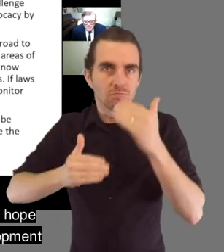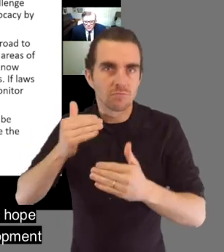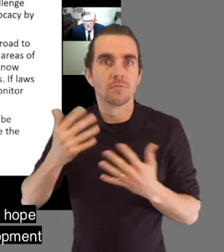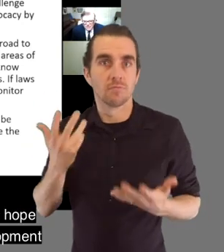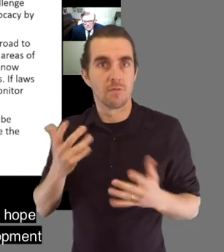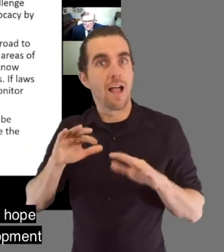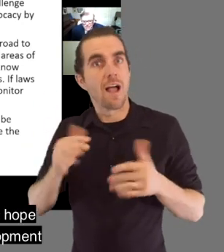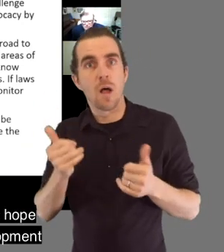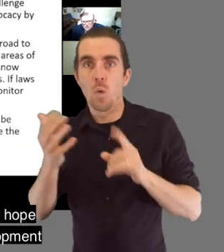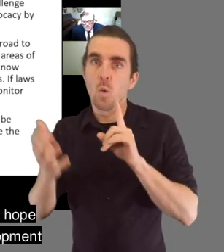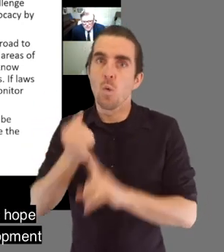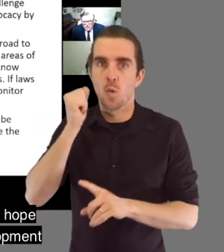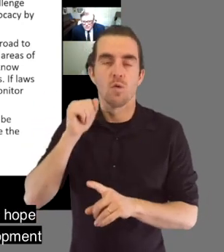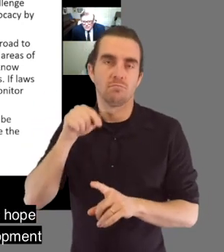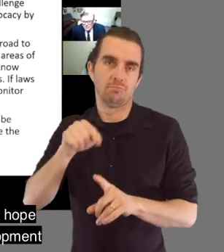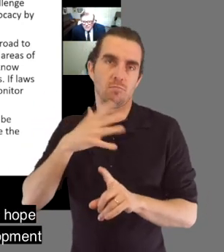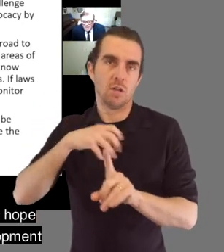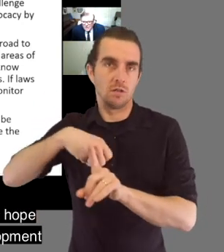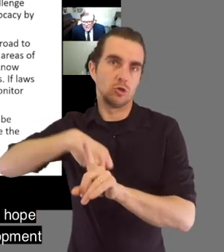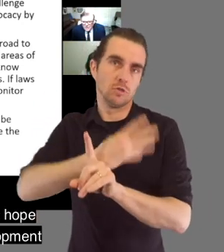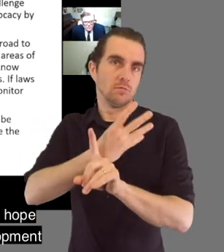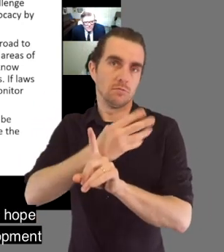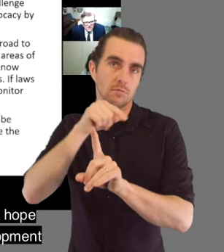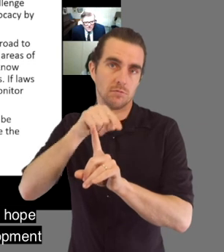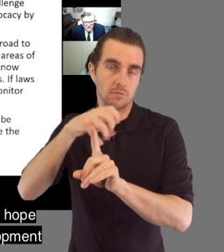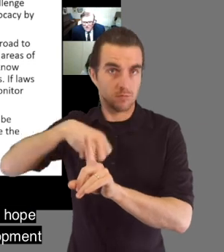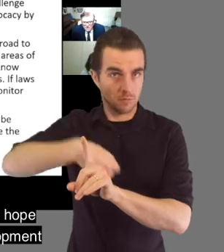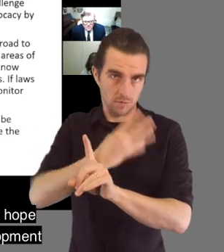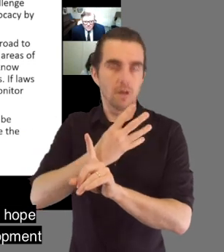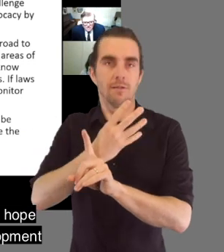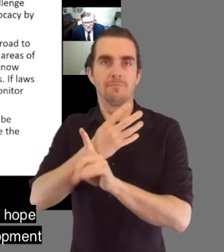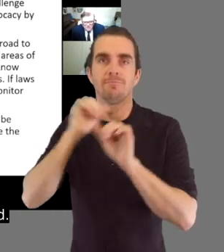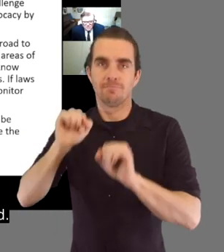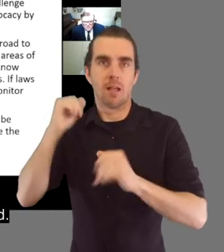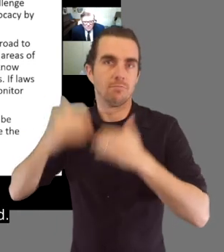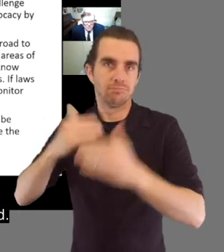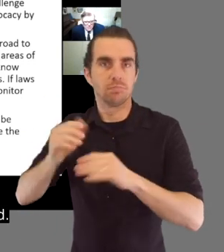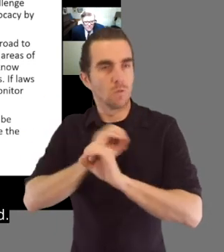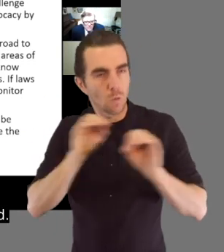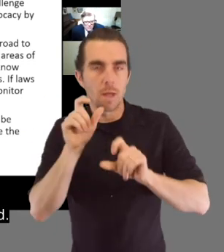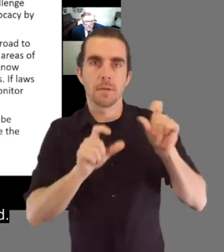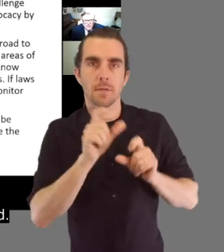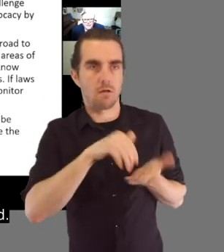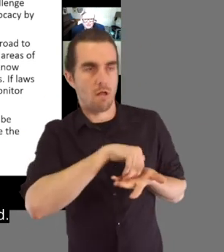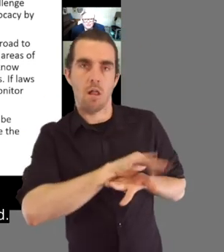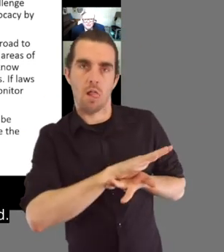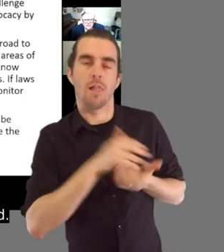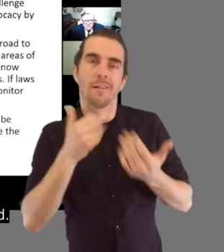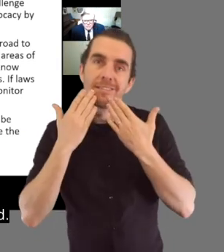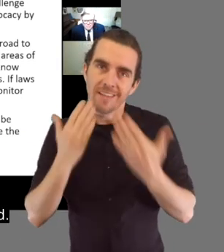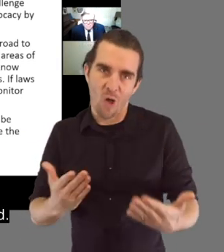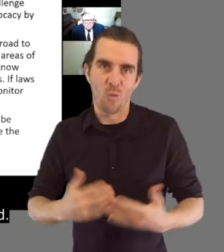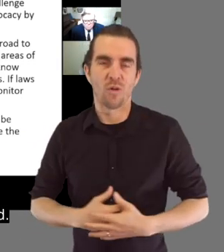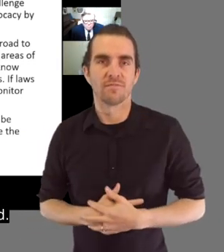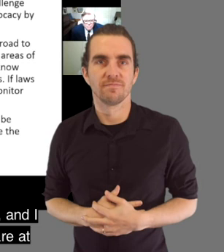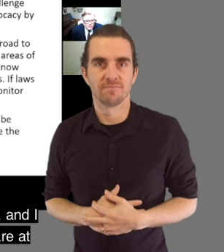judiciary. Only in this way can we hope to achieve the Sustainable Development Goals with nobody left behind.